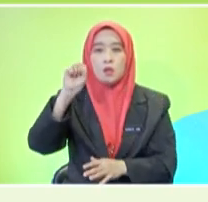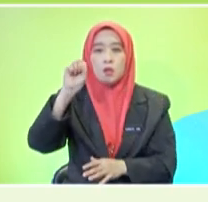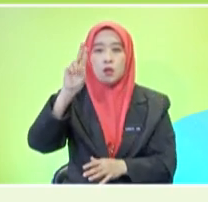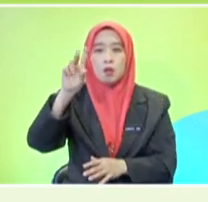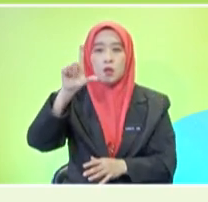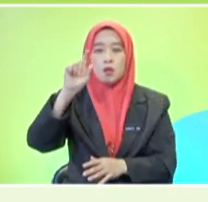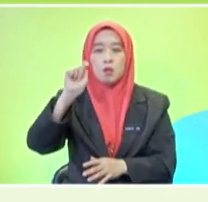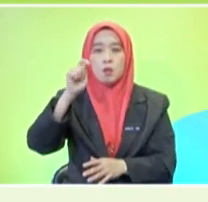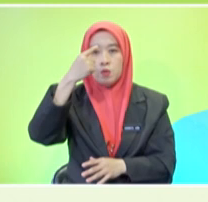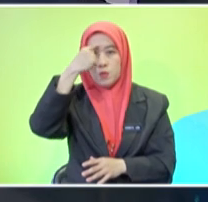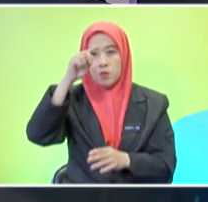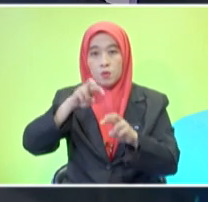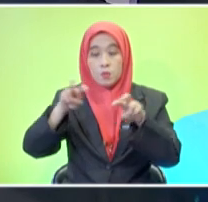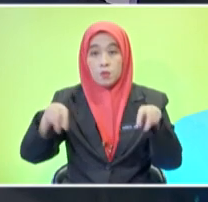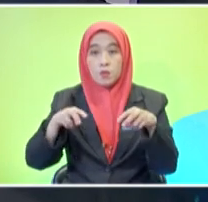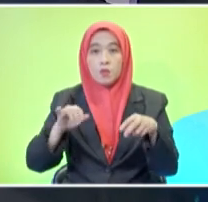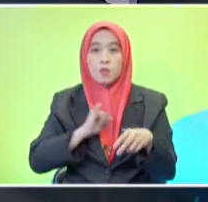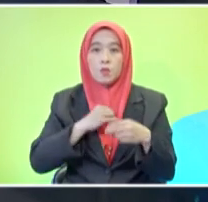see, I've already plotted